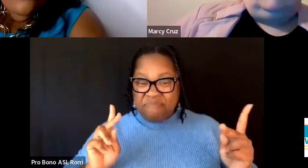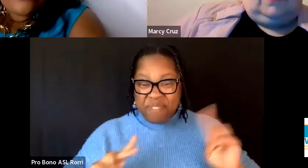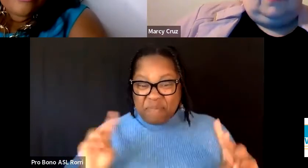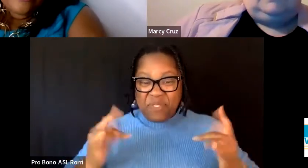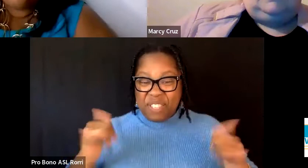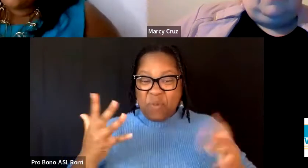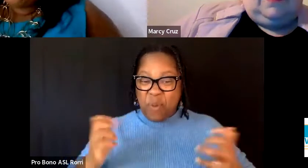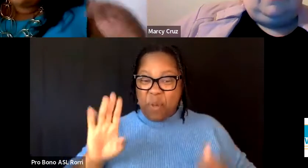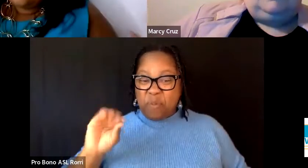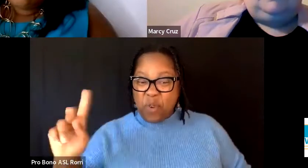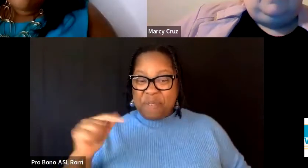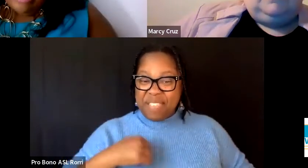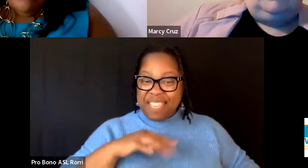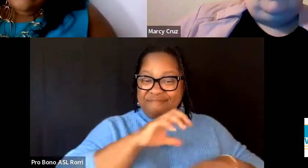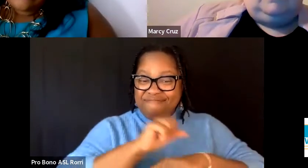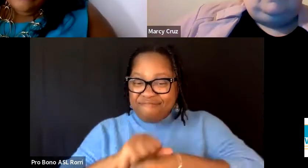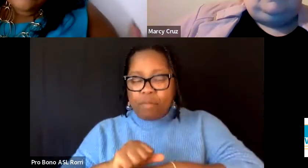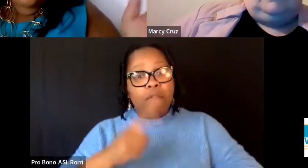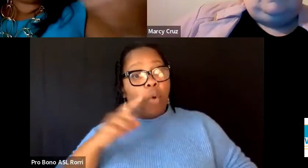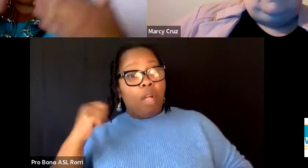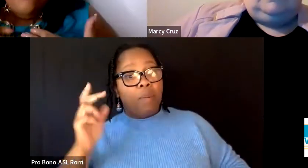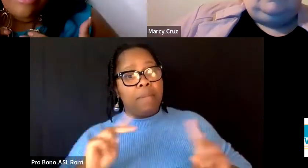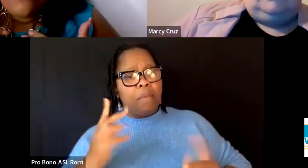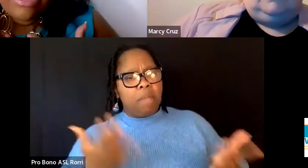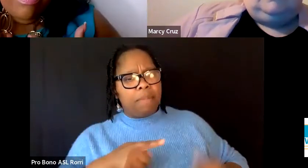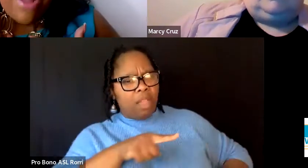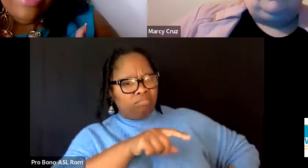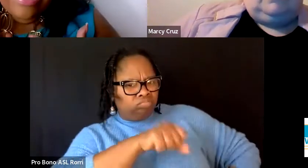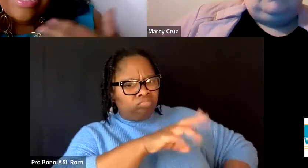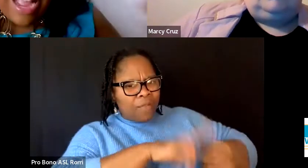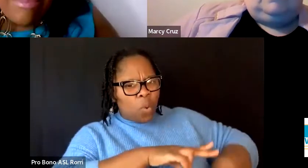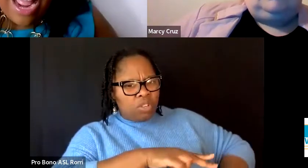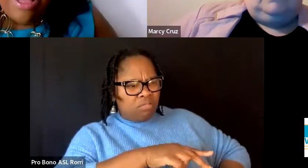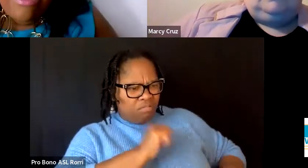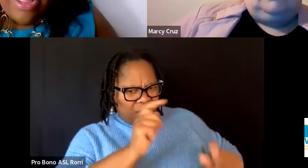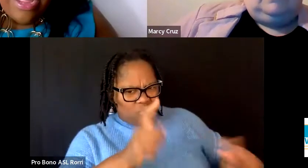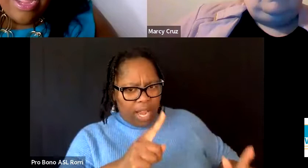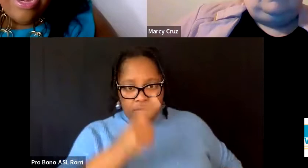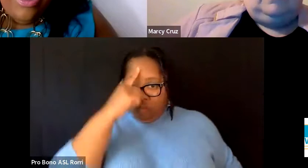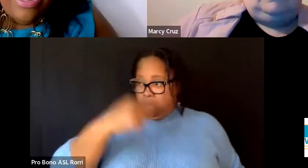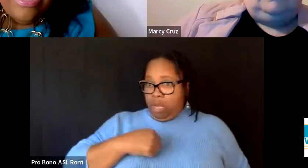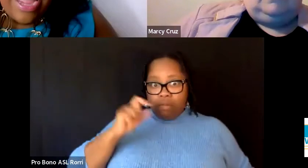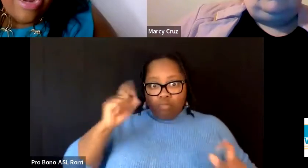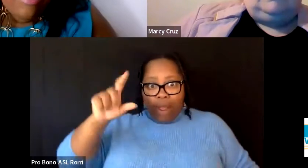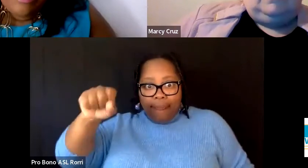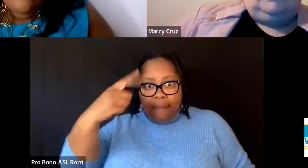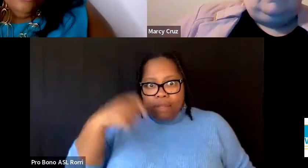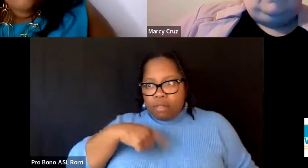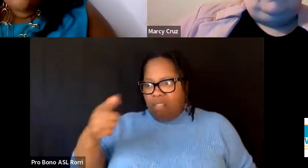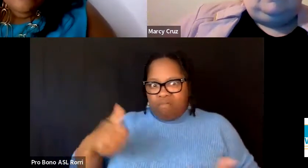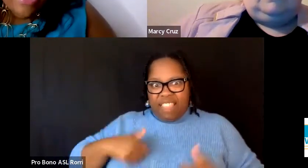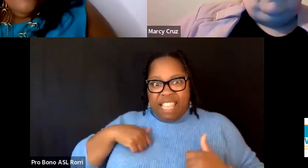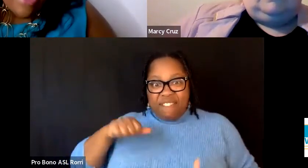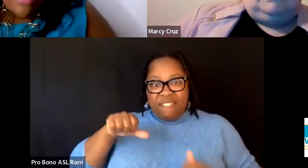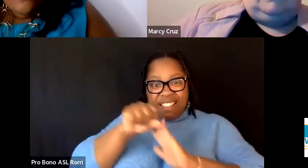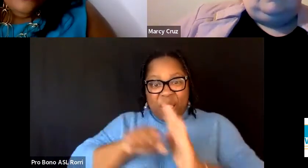still interested, and maybe to other people that wouldn't be a surprise, but to me it was a surprise because I was like, I'm down in Louisiana, but people are like,